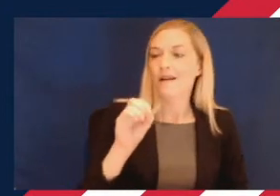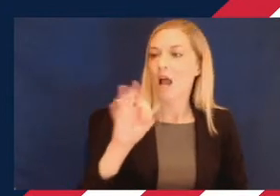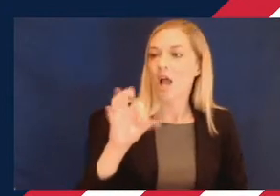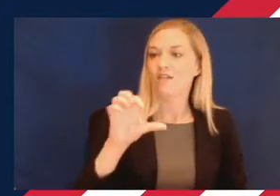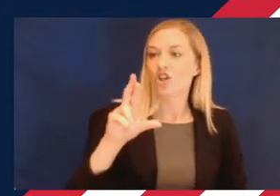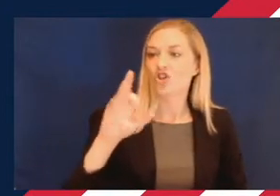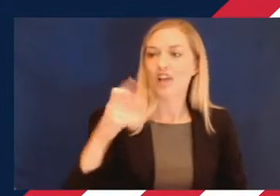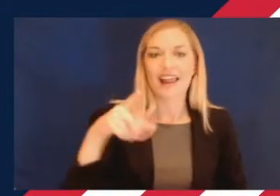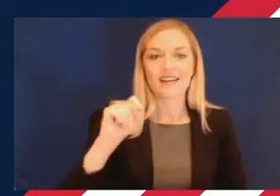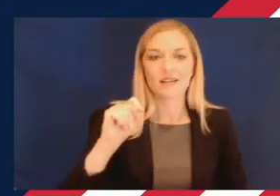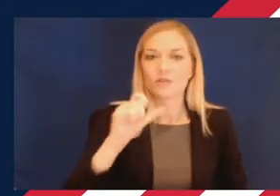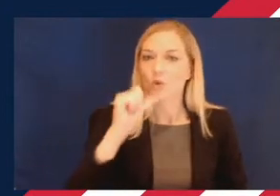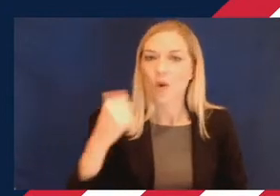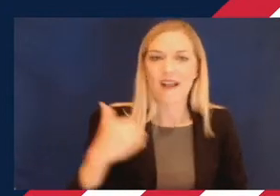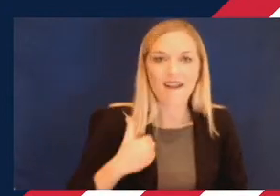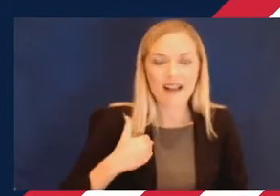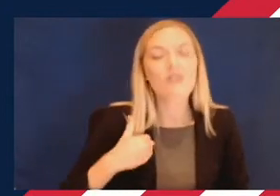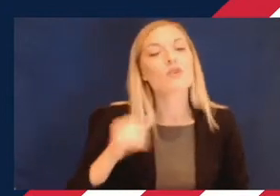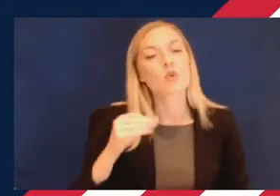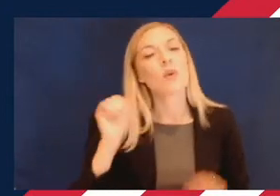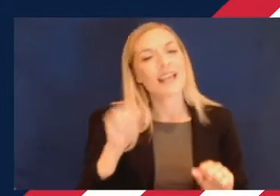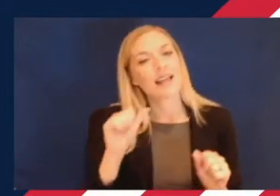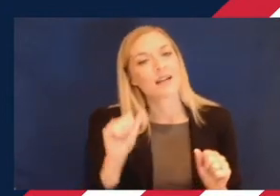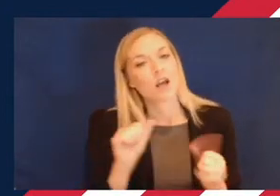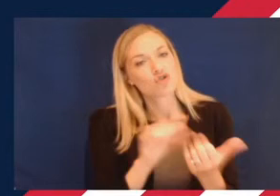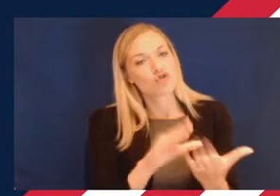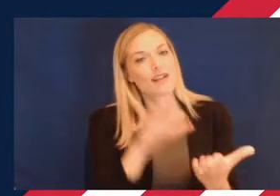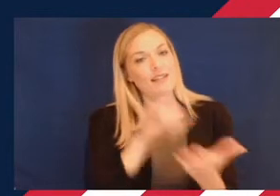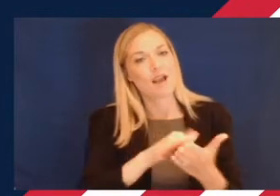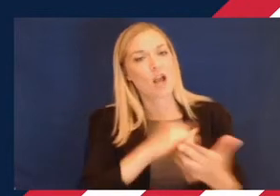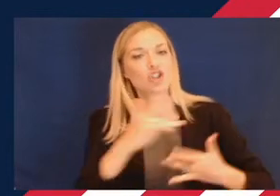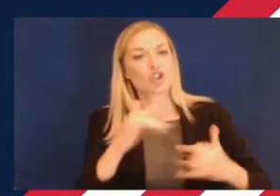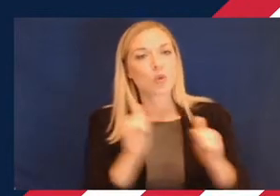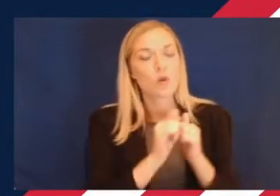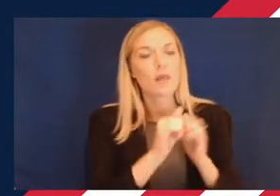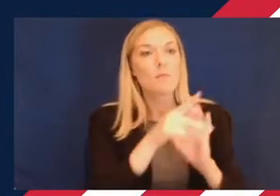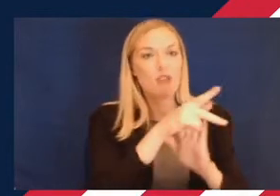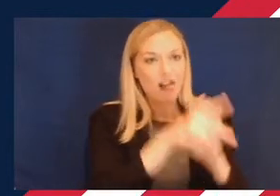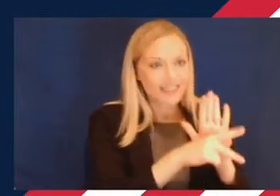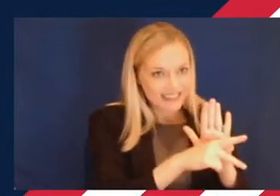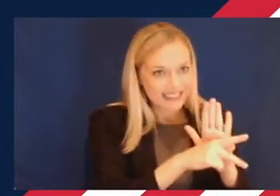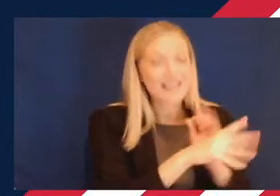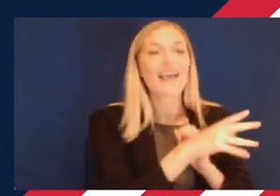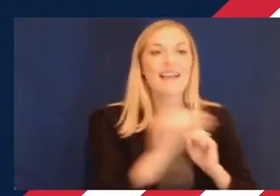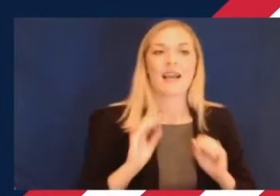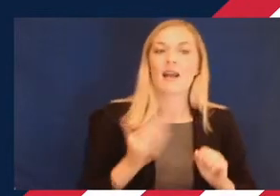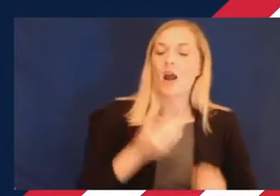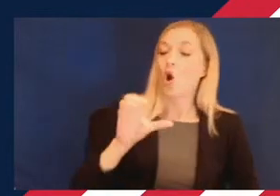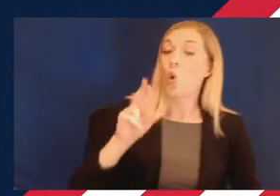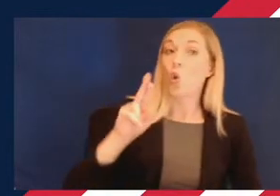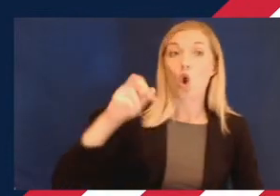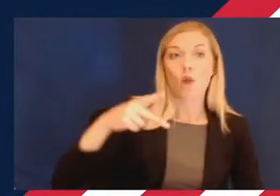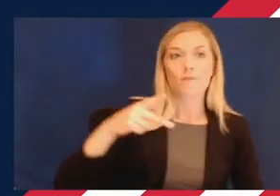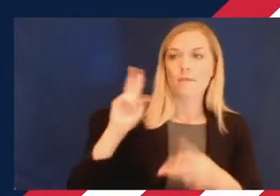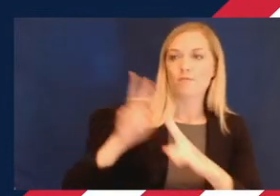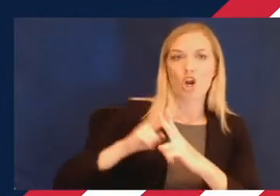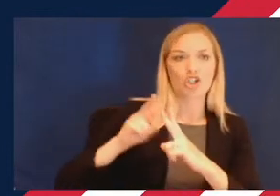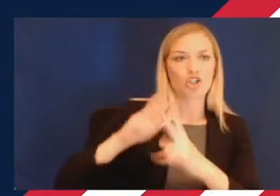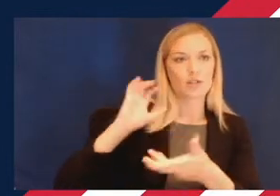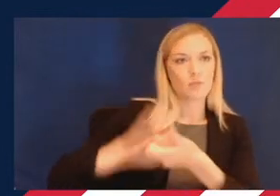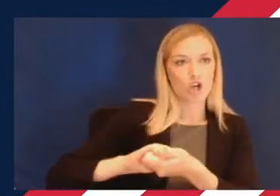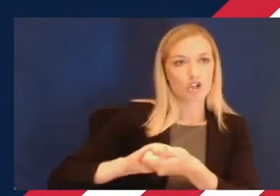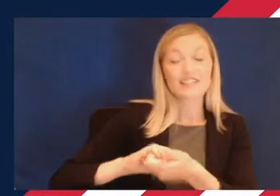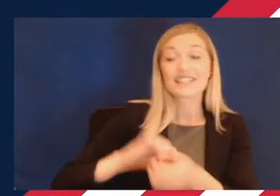as well as what our corporate partners are doing. For our corporate partners, if they have $100 million or more